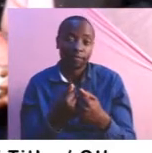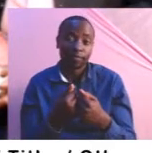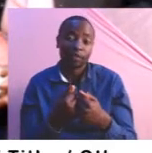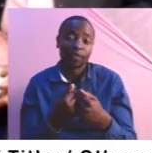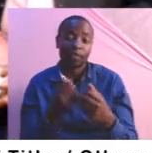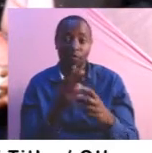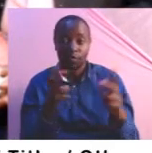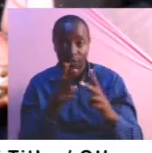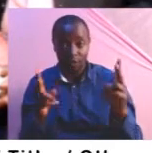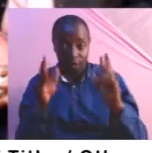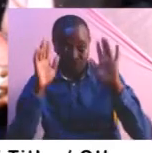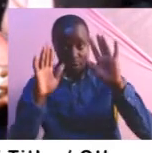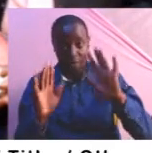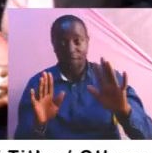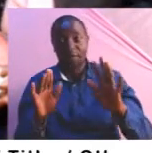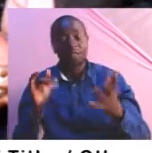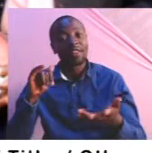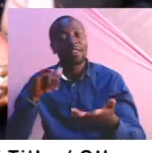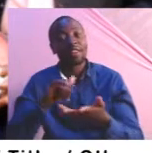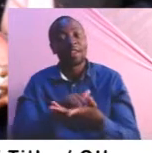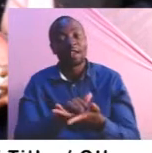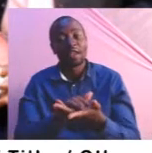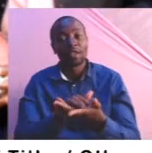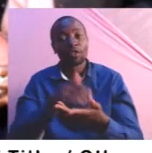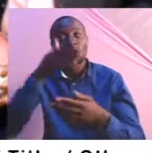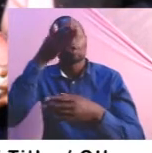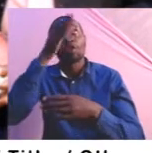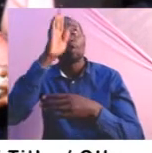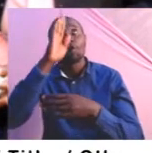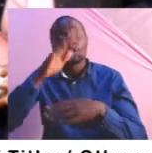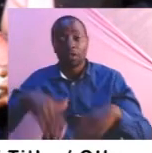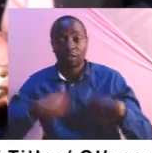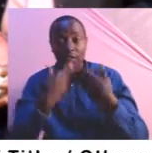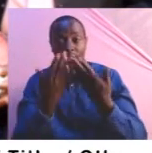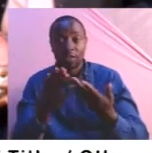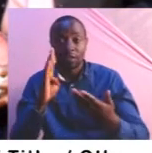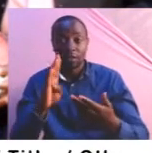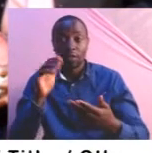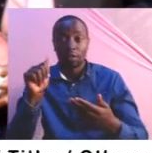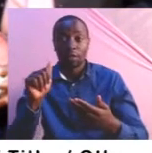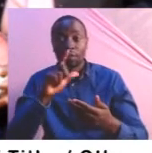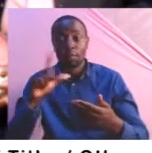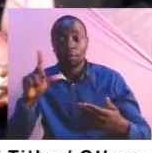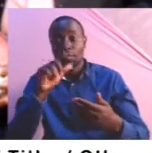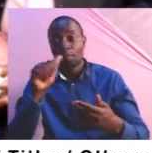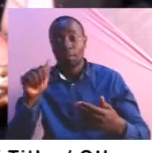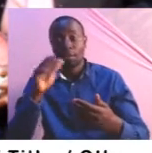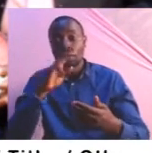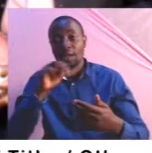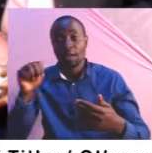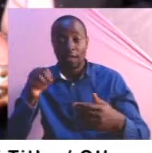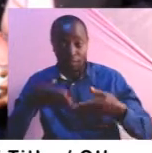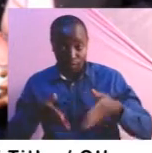It's very interesting that God gives Balaam the permission to go. Yet